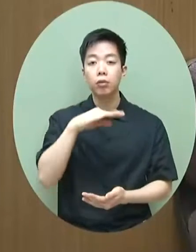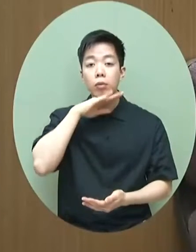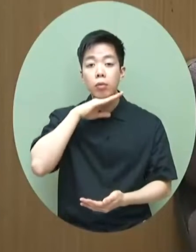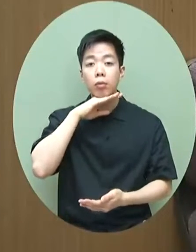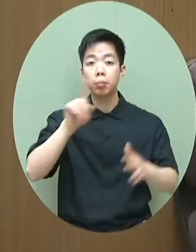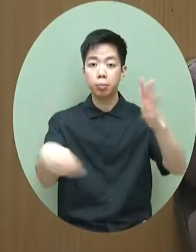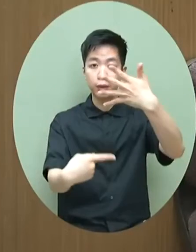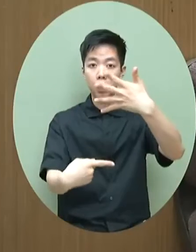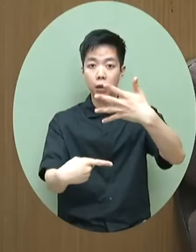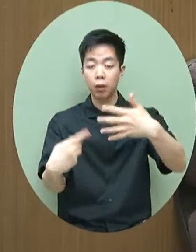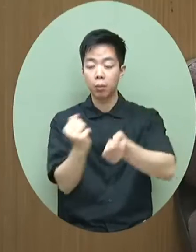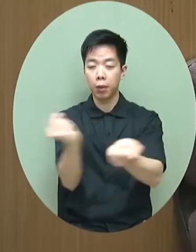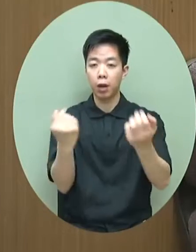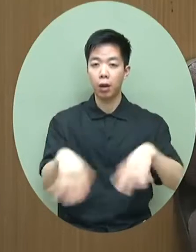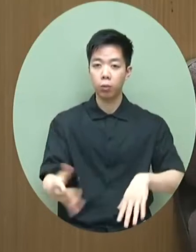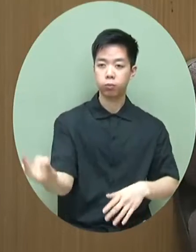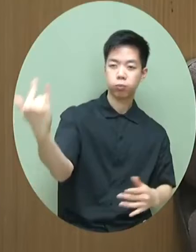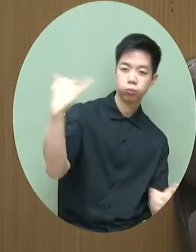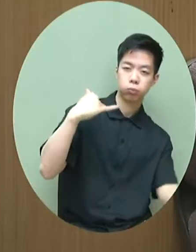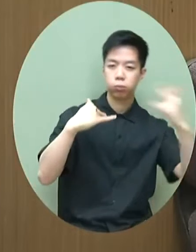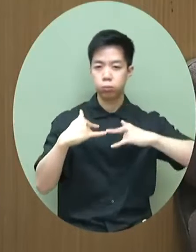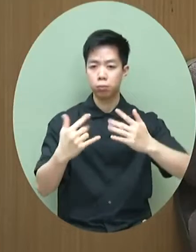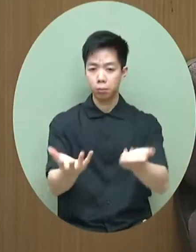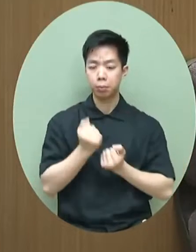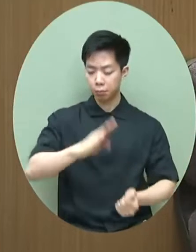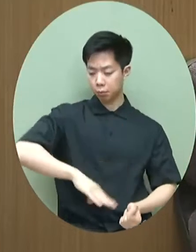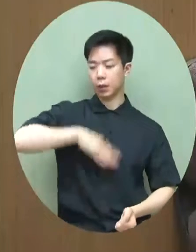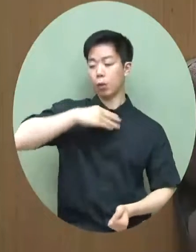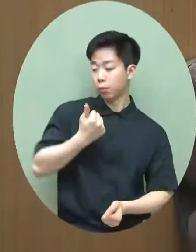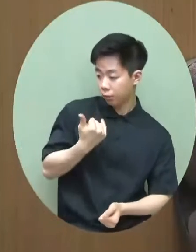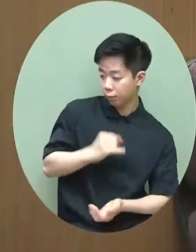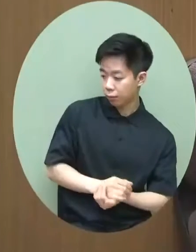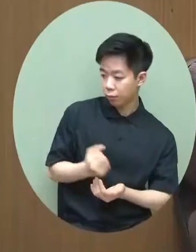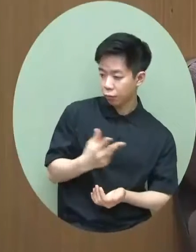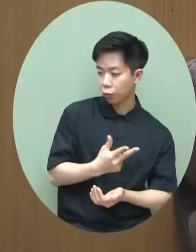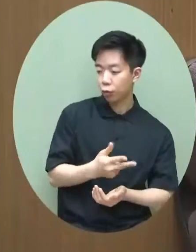consider increasing their number? And also,